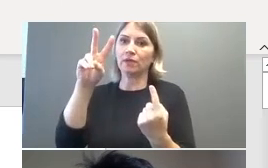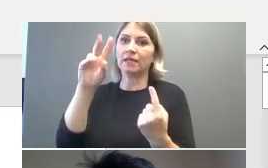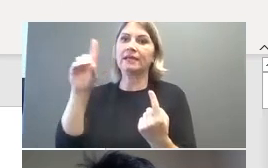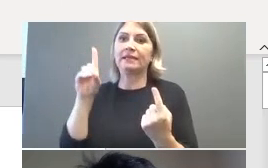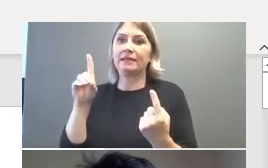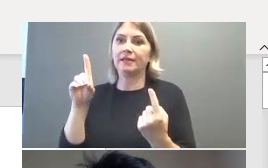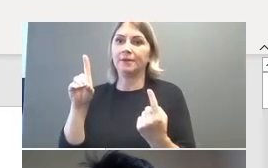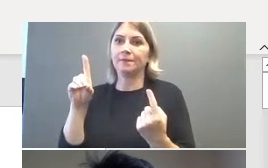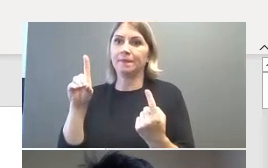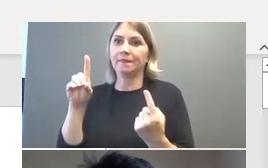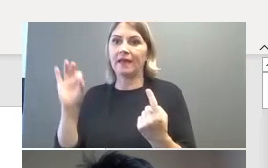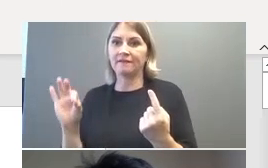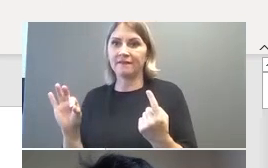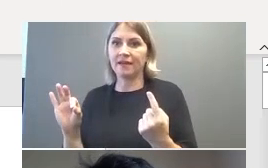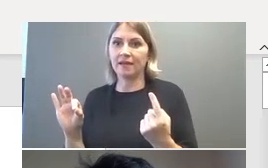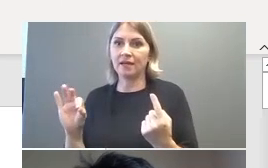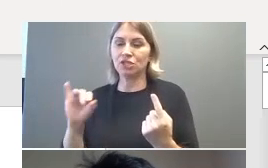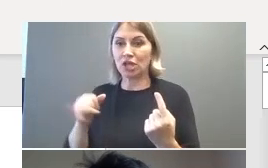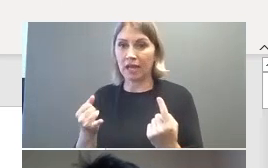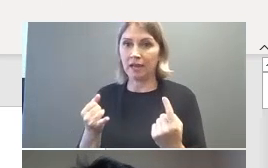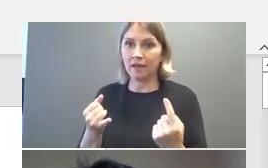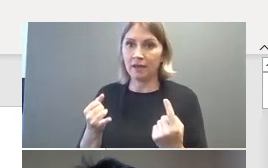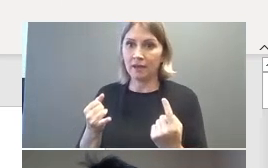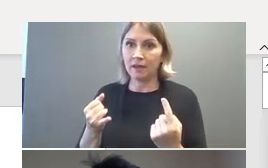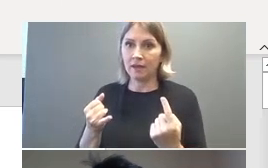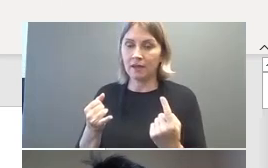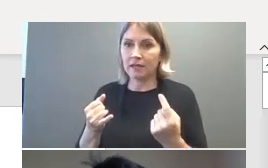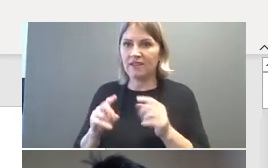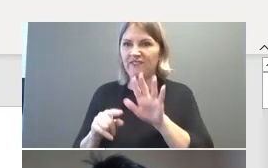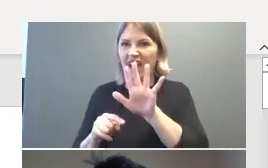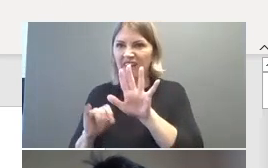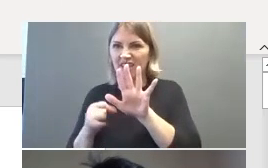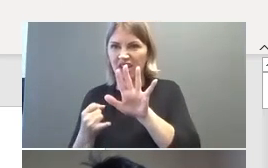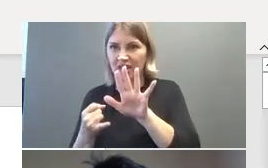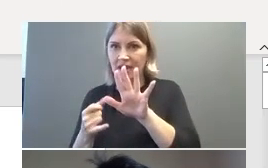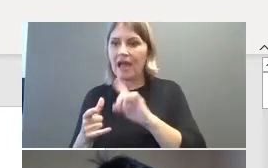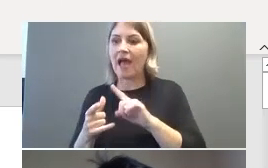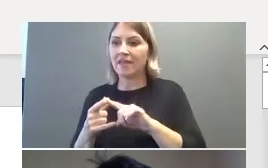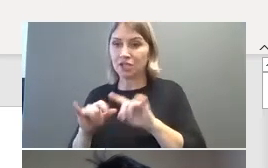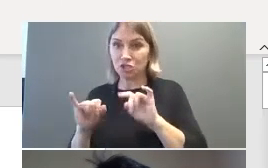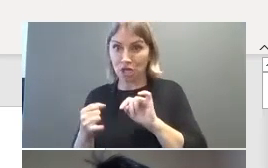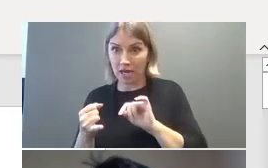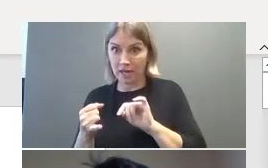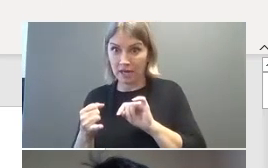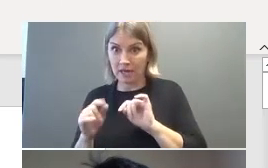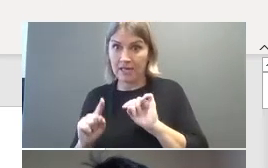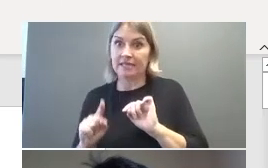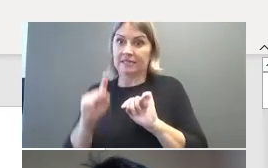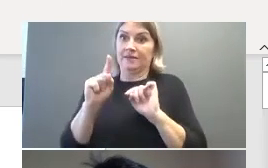D, then F, then J, with a pre-visit number of 5. And once we get to J, C is